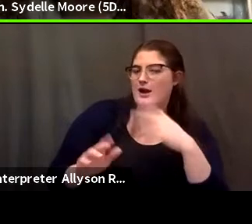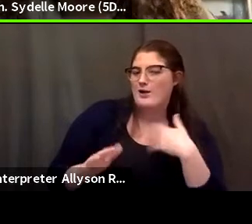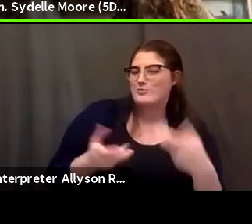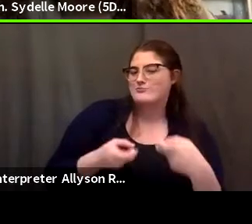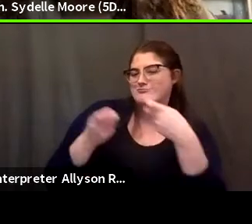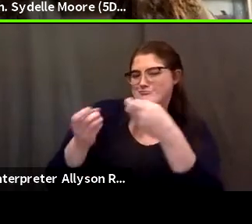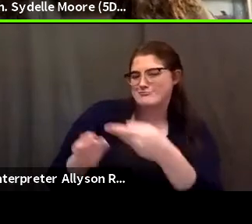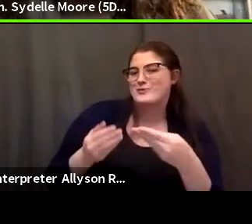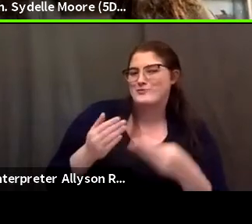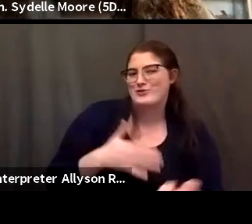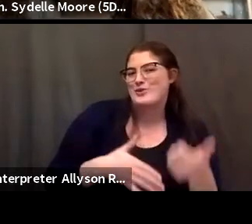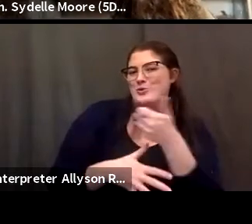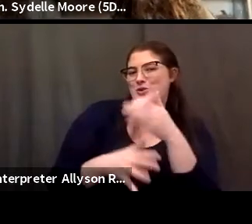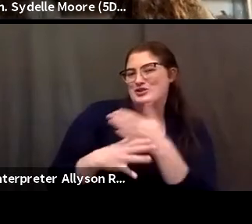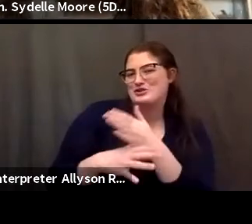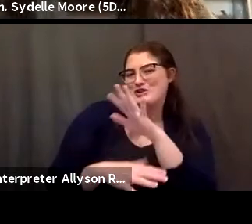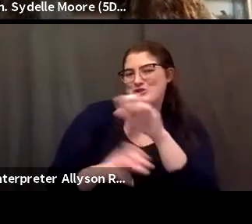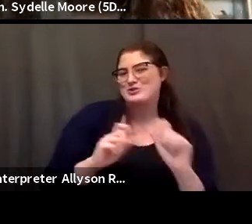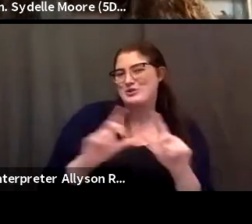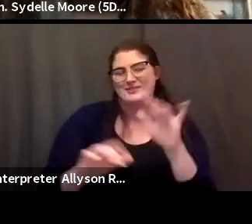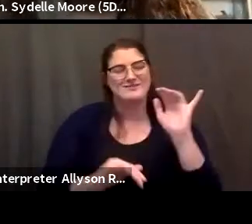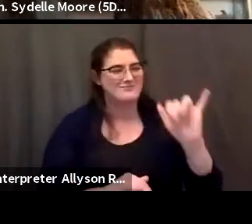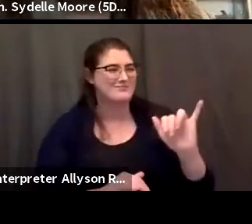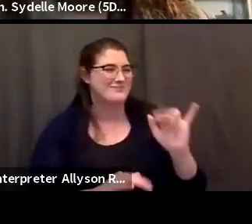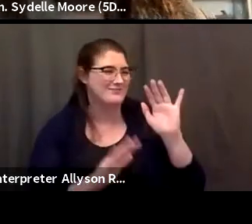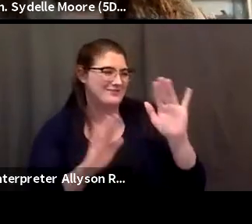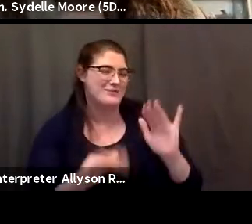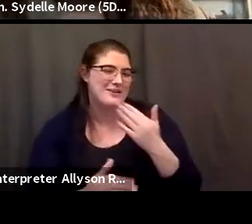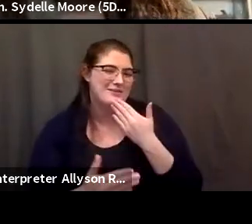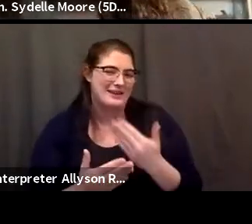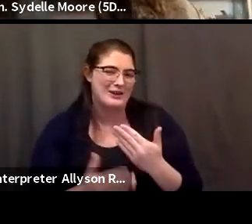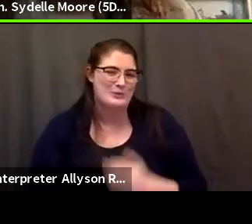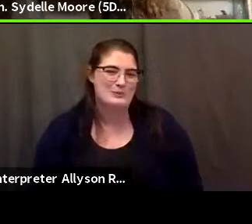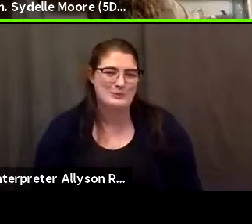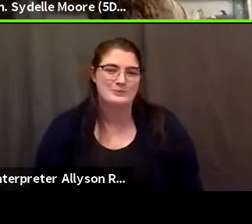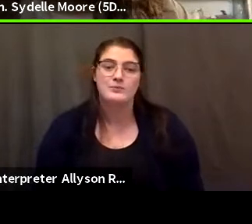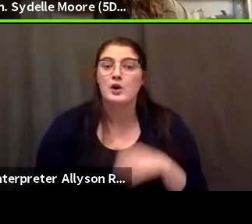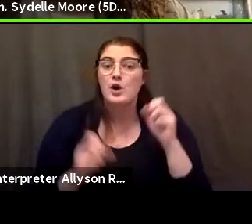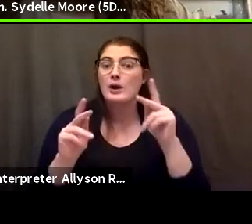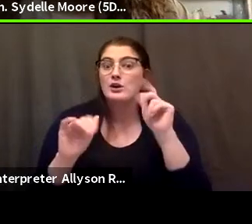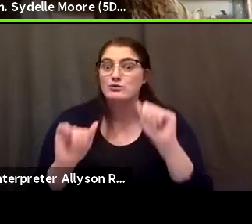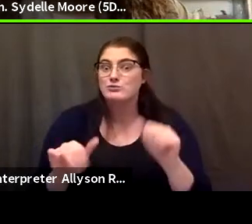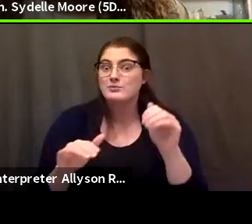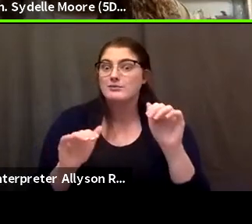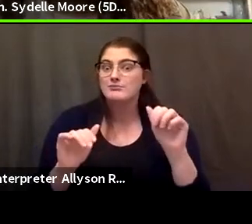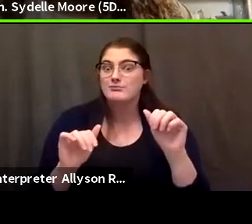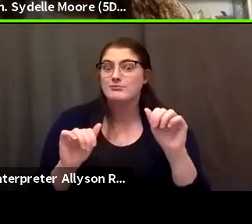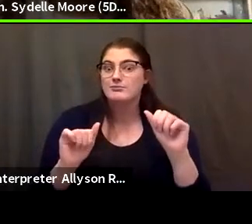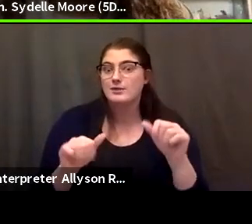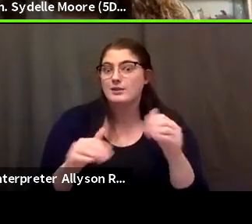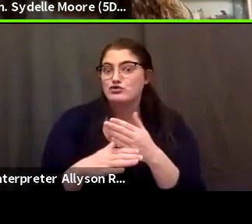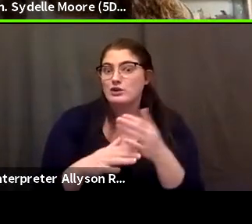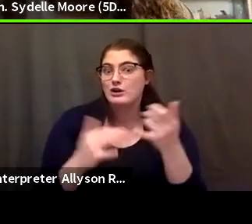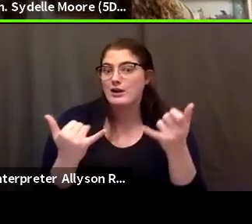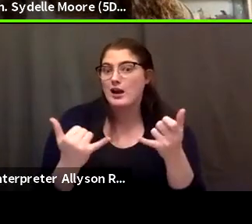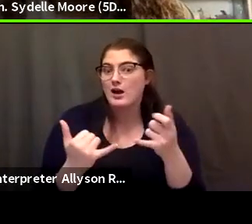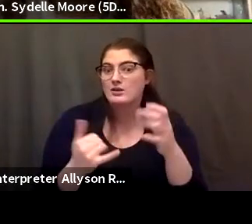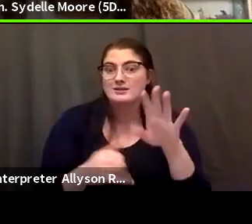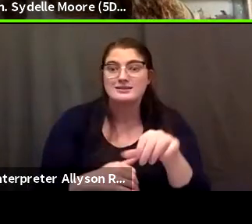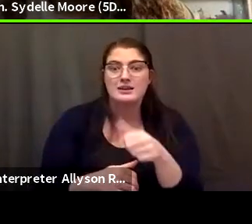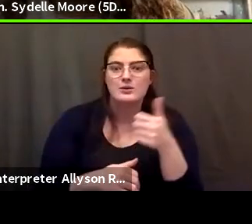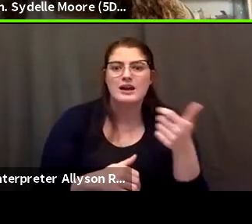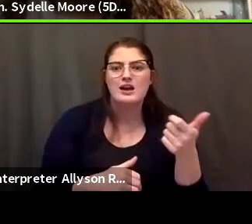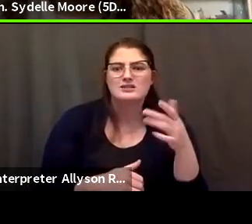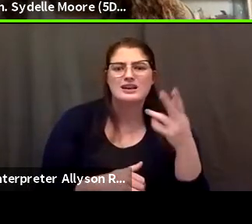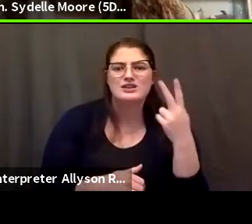your screen. Okay, great. Thank you. Okay. All right, and you should be able to share now. Does anyone else? I saw